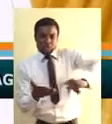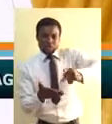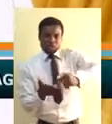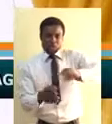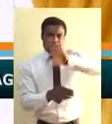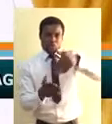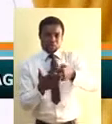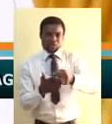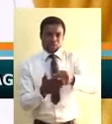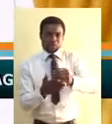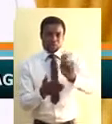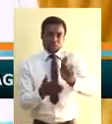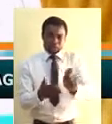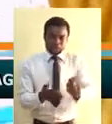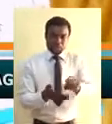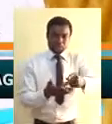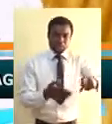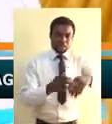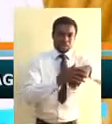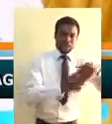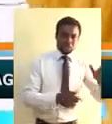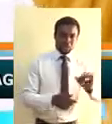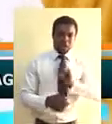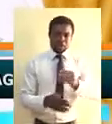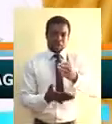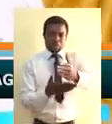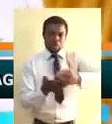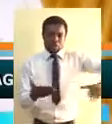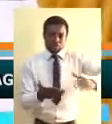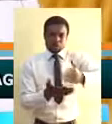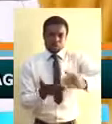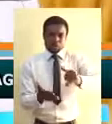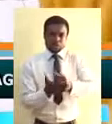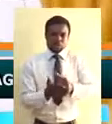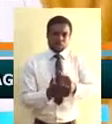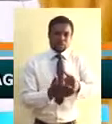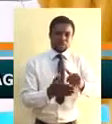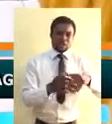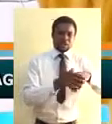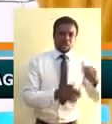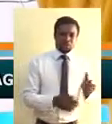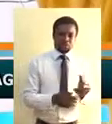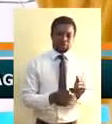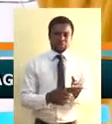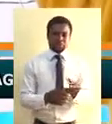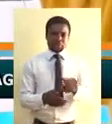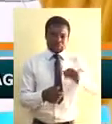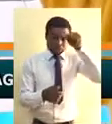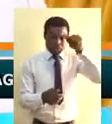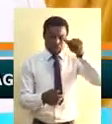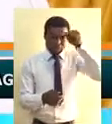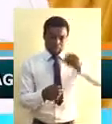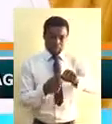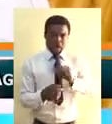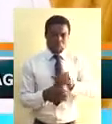out. The other side also, I cut it out. Cut out. Remember, I'm cutting the whole of